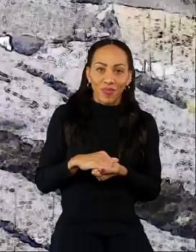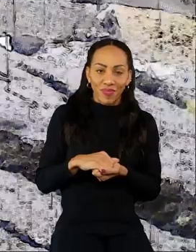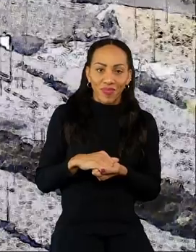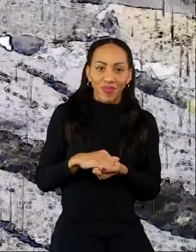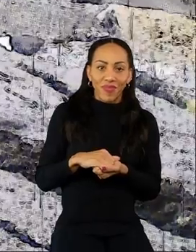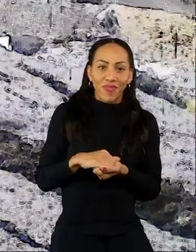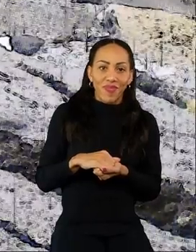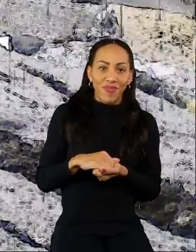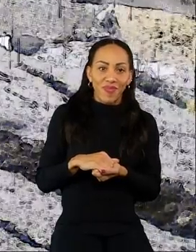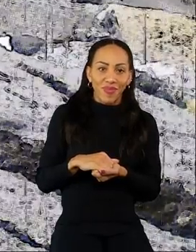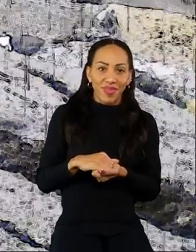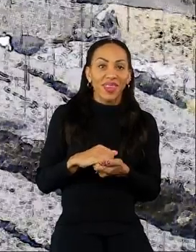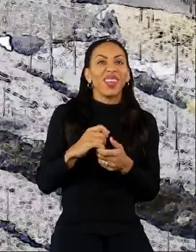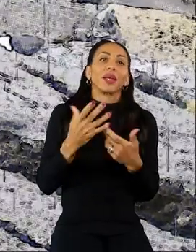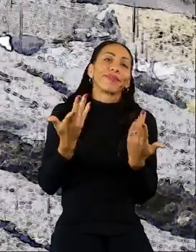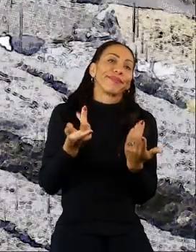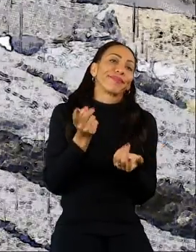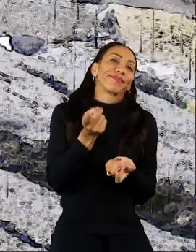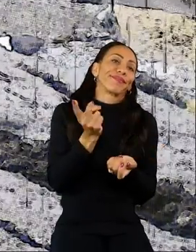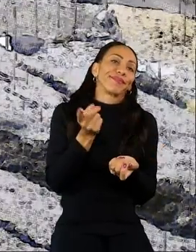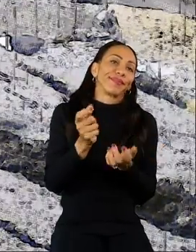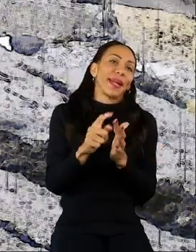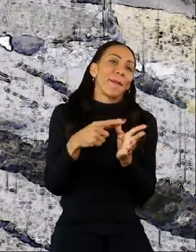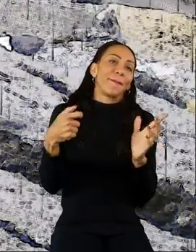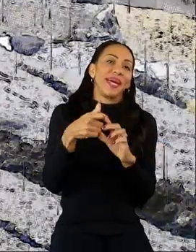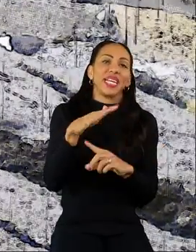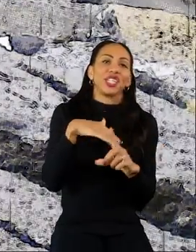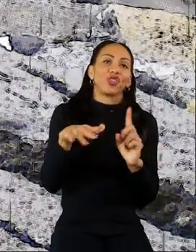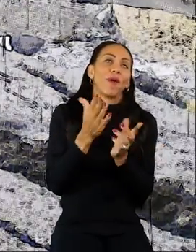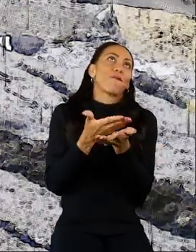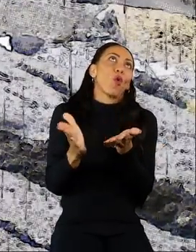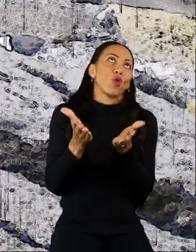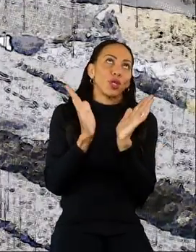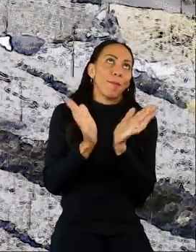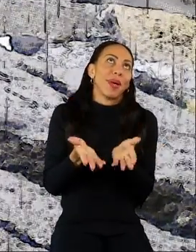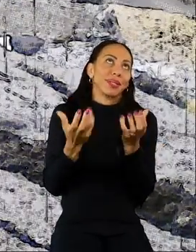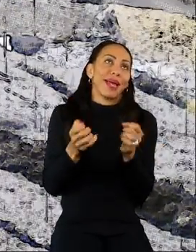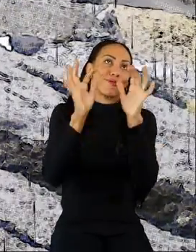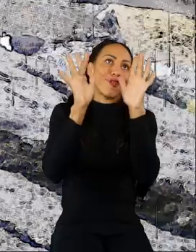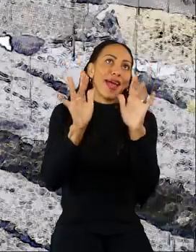doing it. Anyway, inevitably, we're on the beach. It started raining.